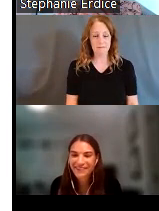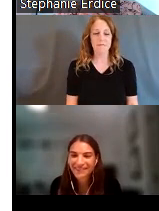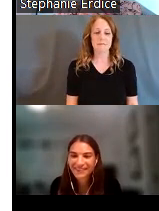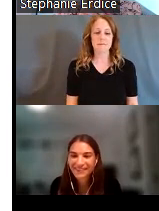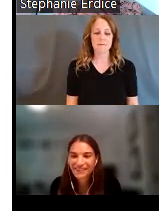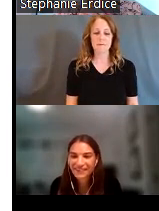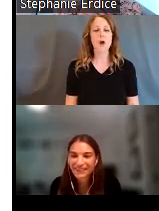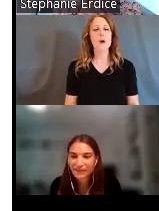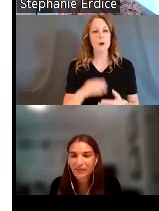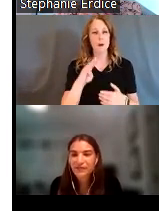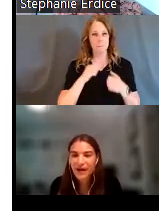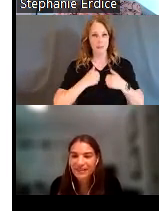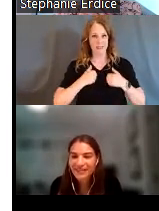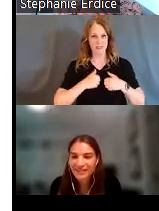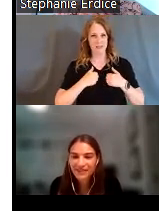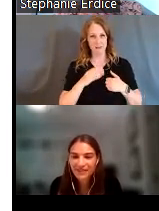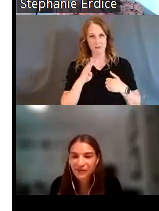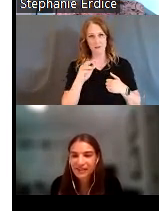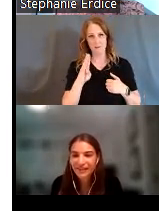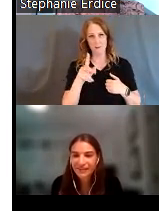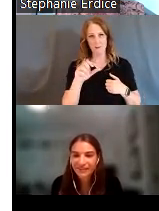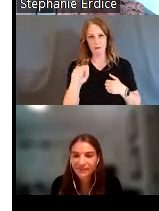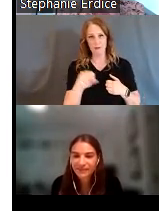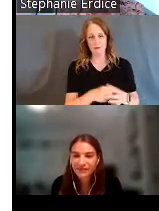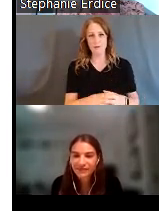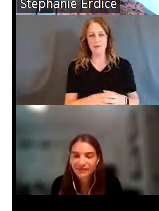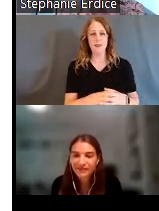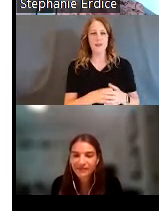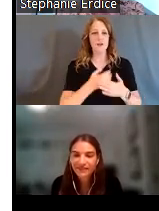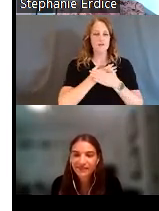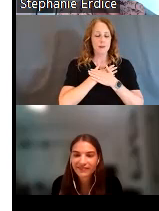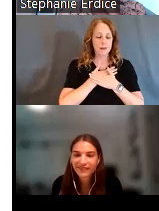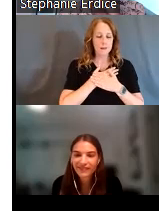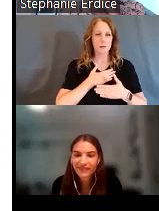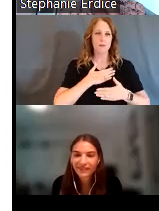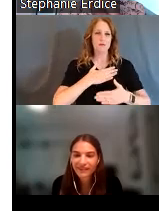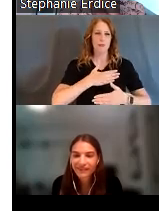bubble bath, proper rest, reading.